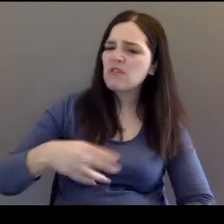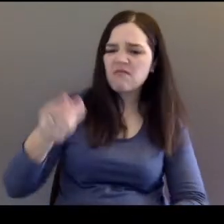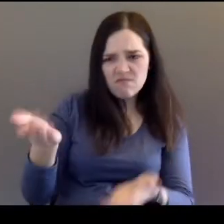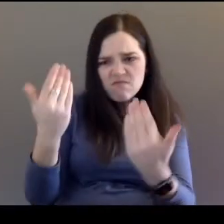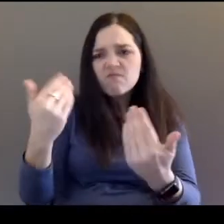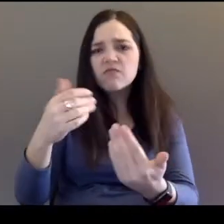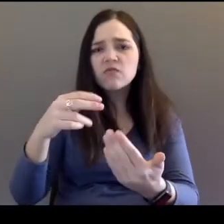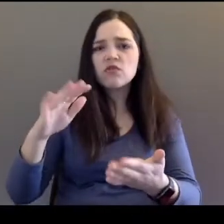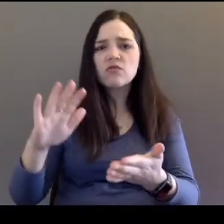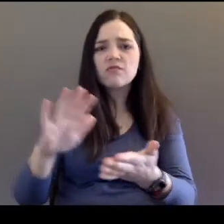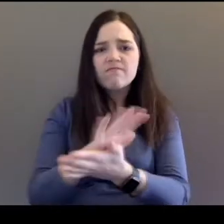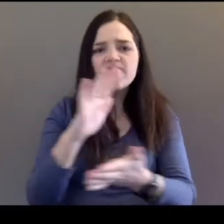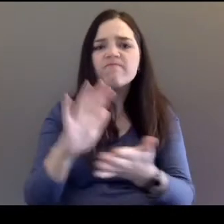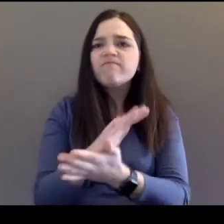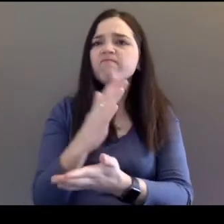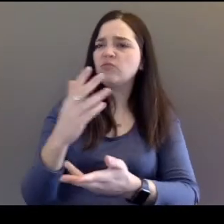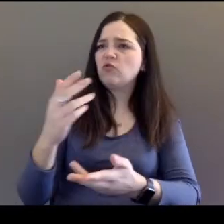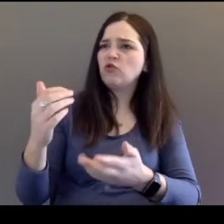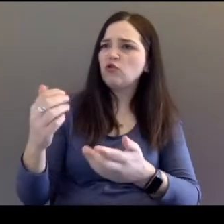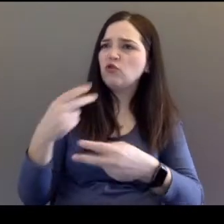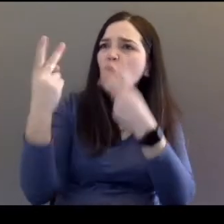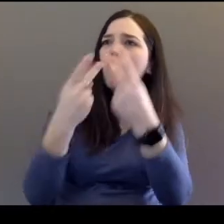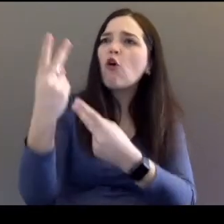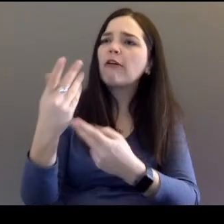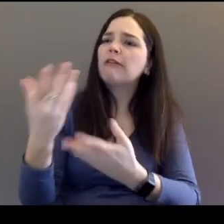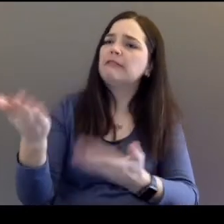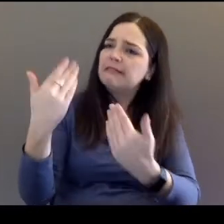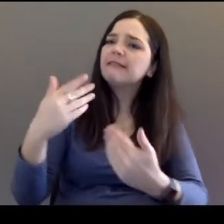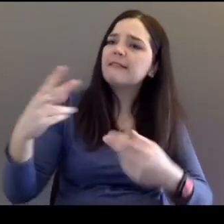joy. They said, 'Sing us one of the songs of Zion.'